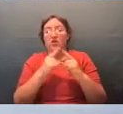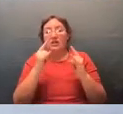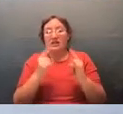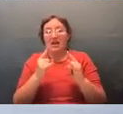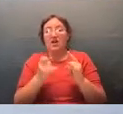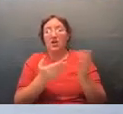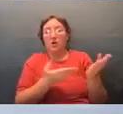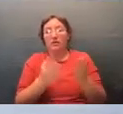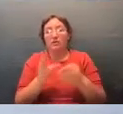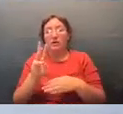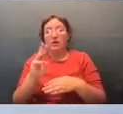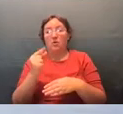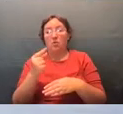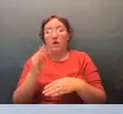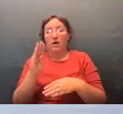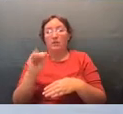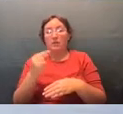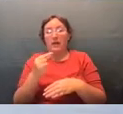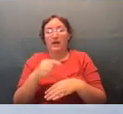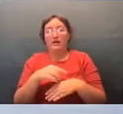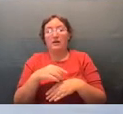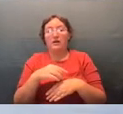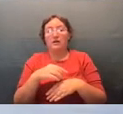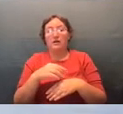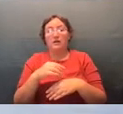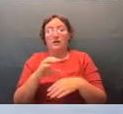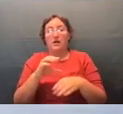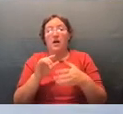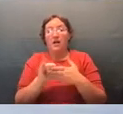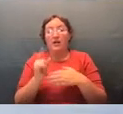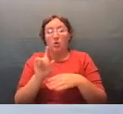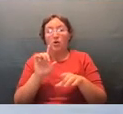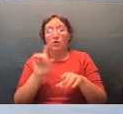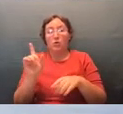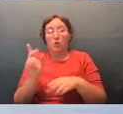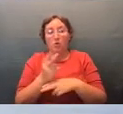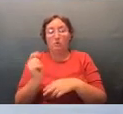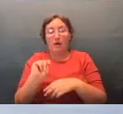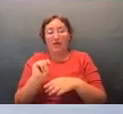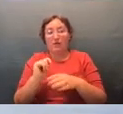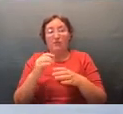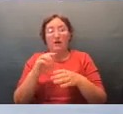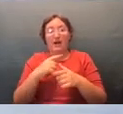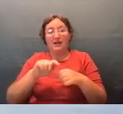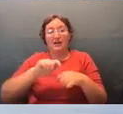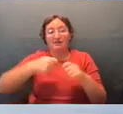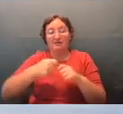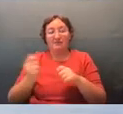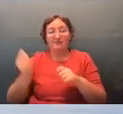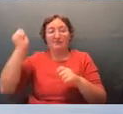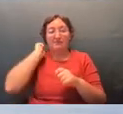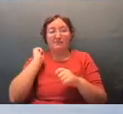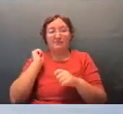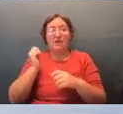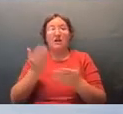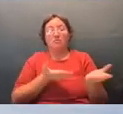a wag bag, which is a bag that you will do your duty, and then you will close it up and you will put it in your pack and you will